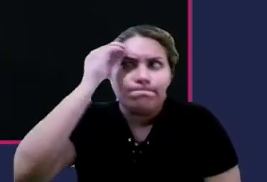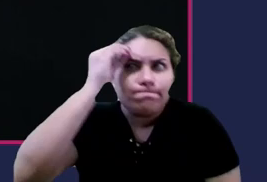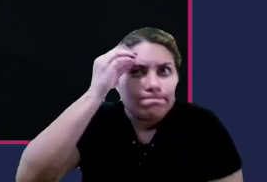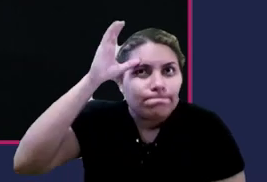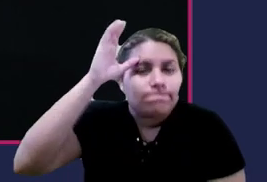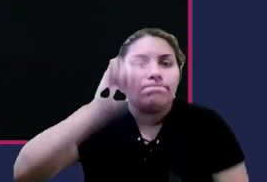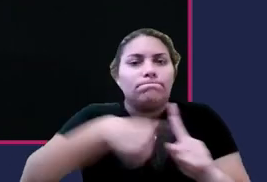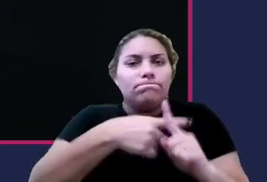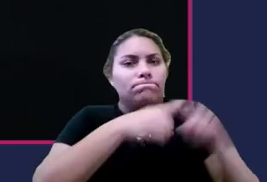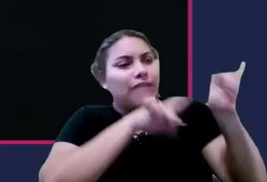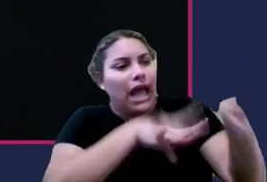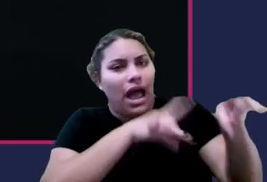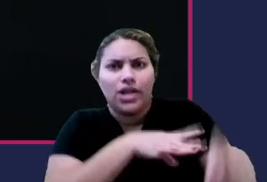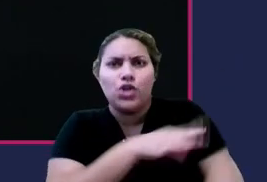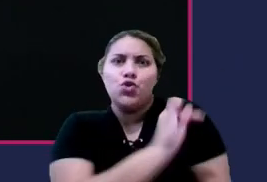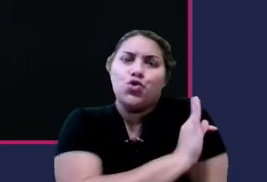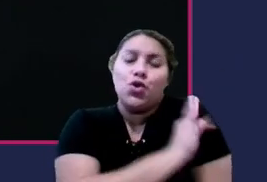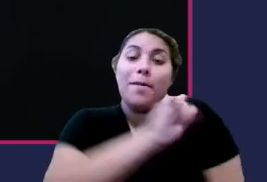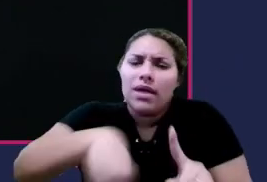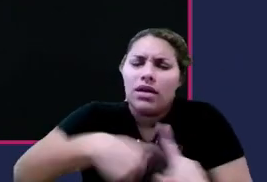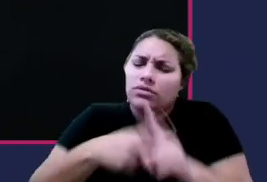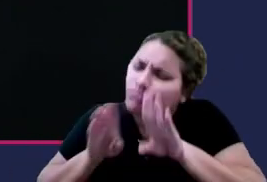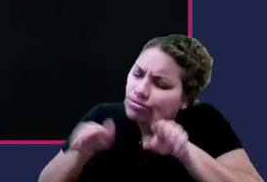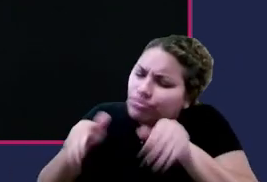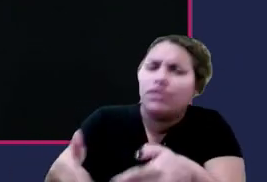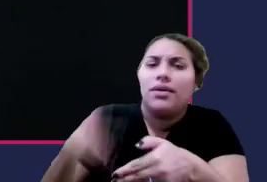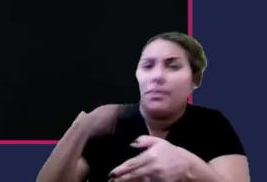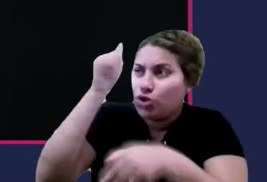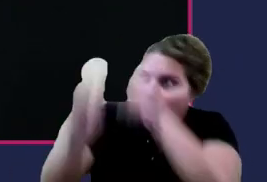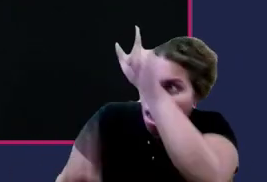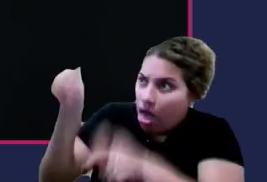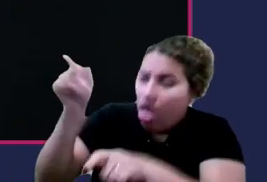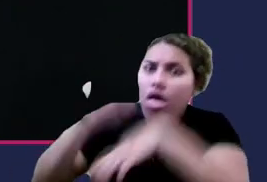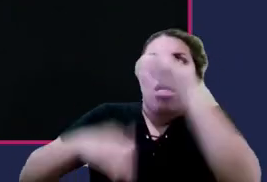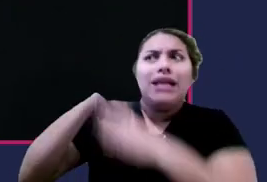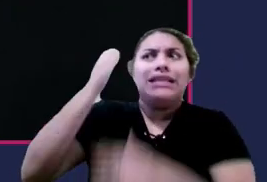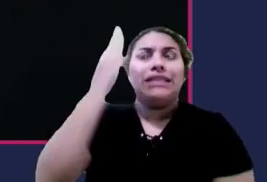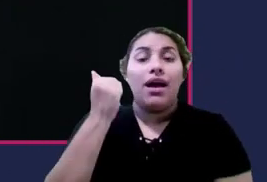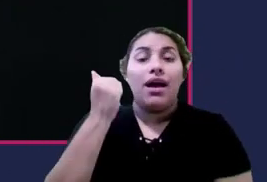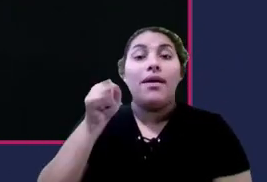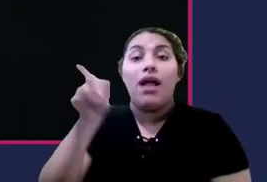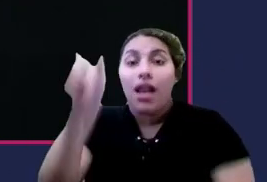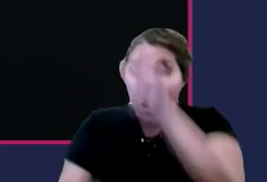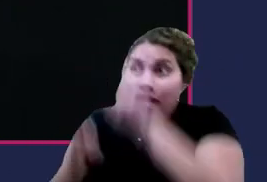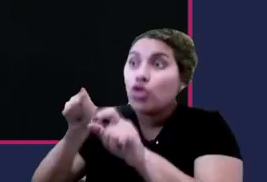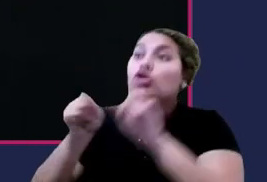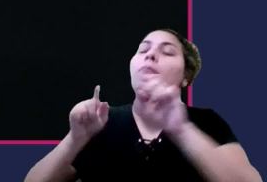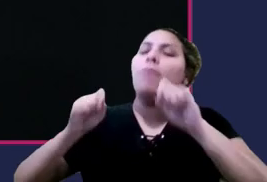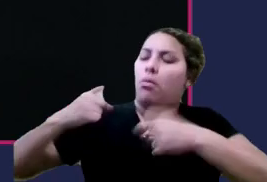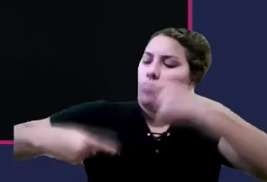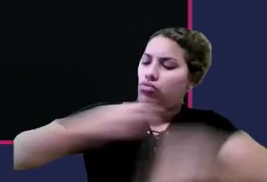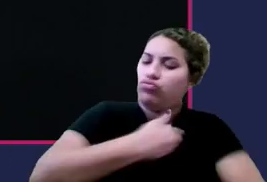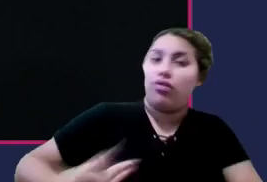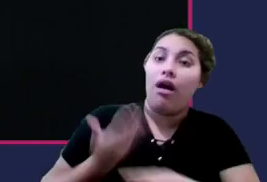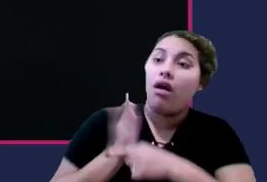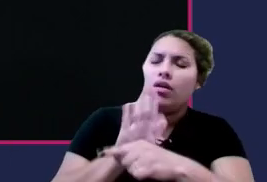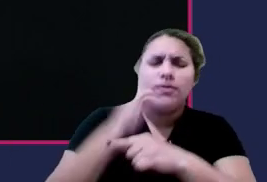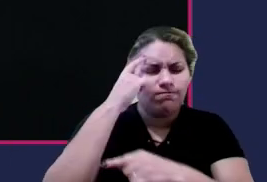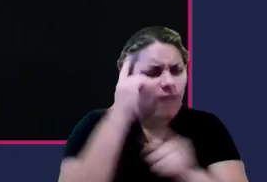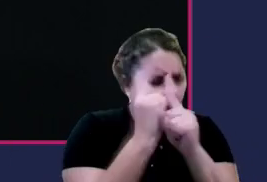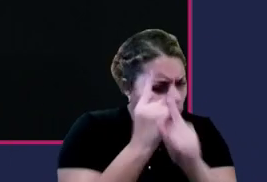more specific knowledge from experts so that we can have public